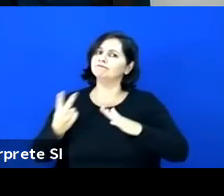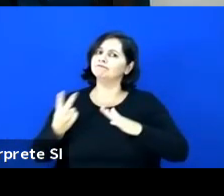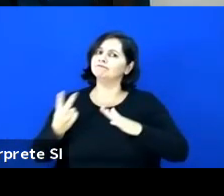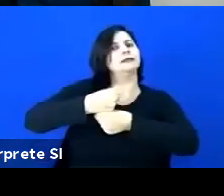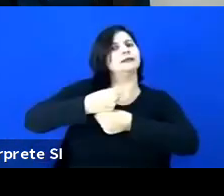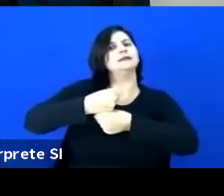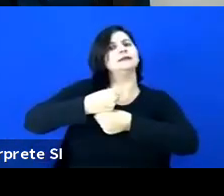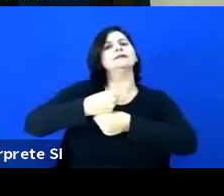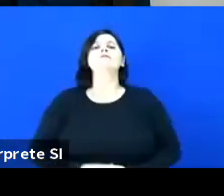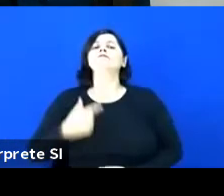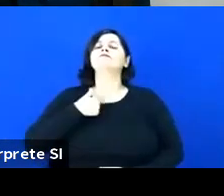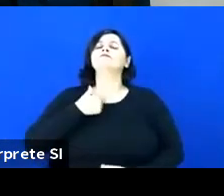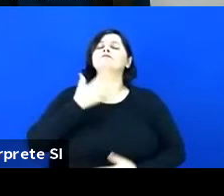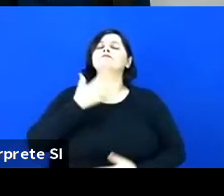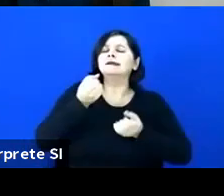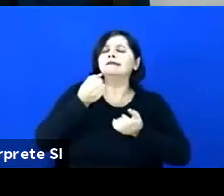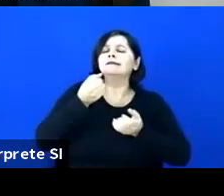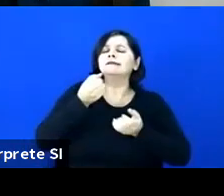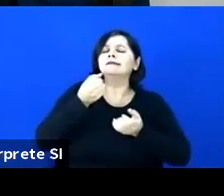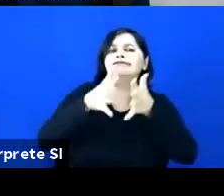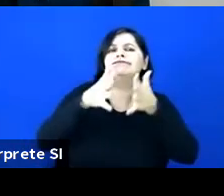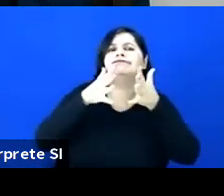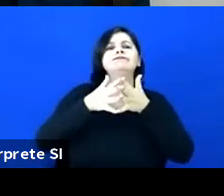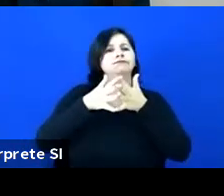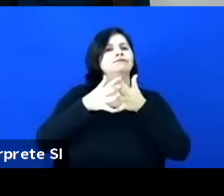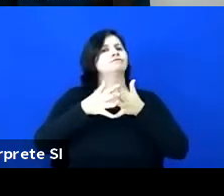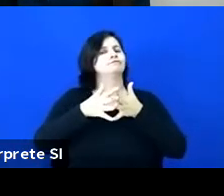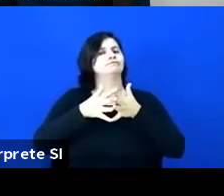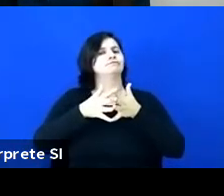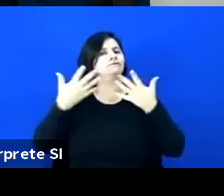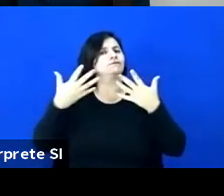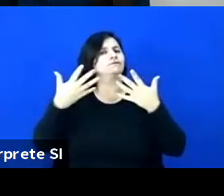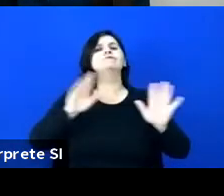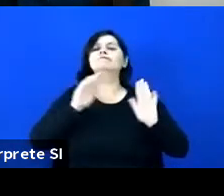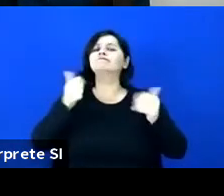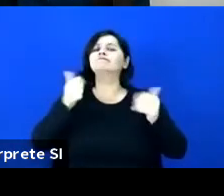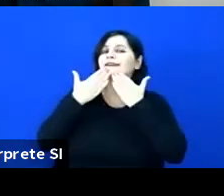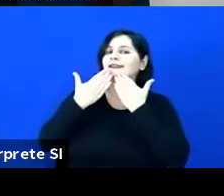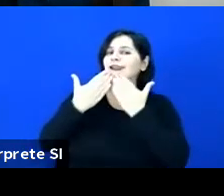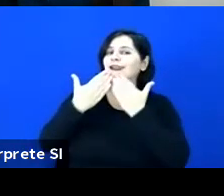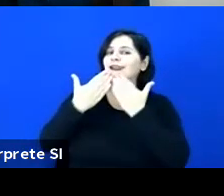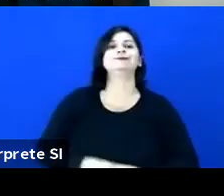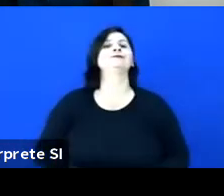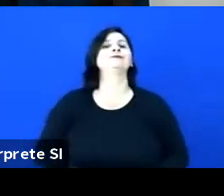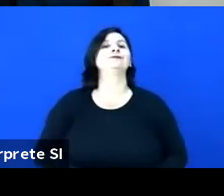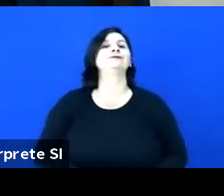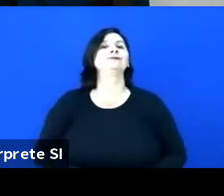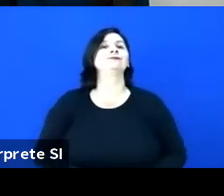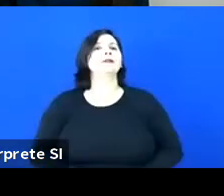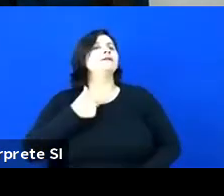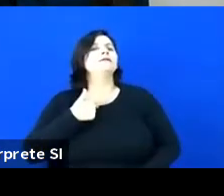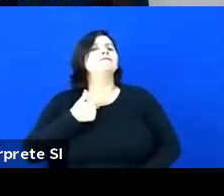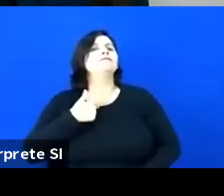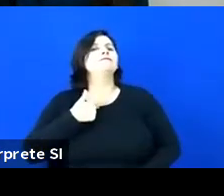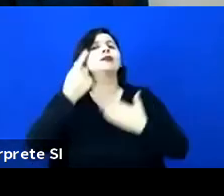Thank you so much. And thank you for reminding us of the context that you're working in and the very real attacks that we're facing on women human